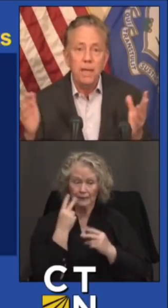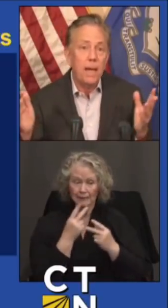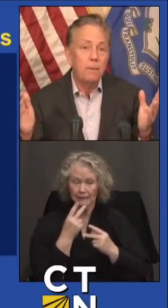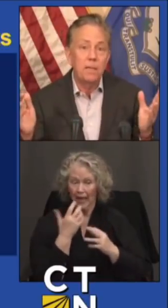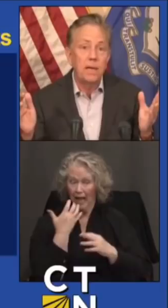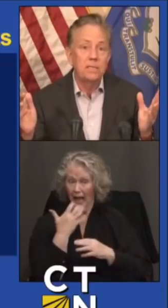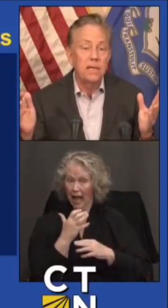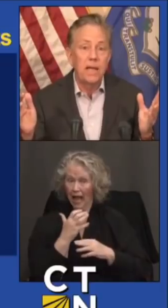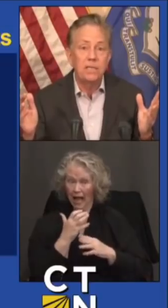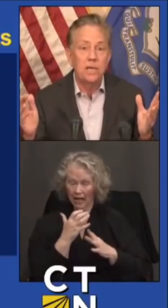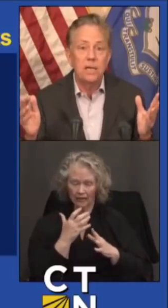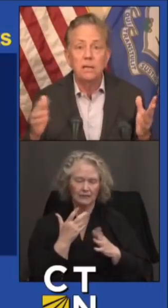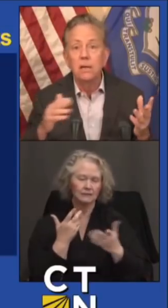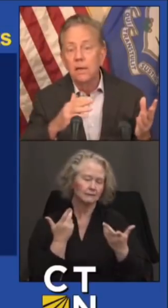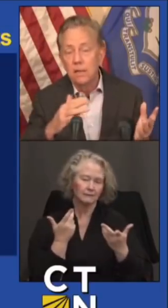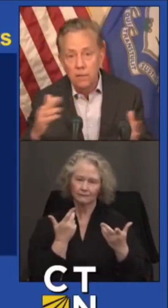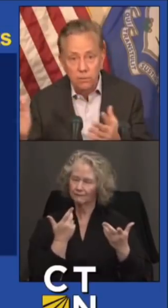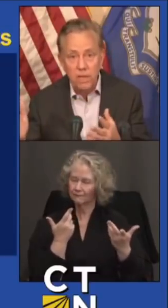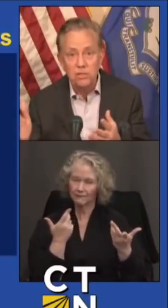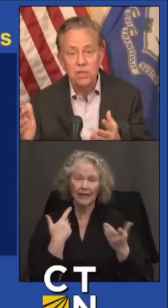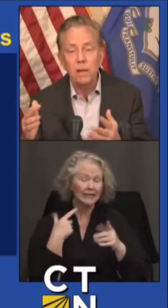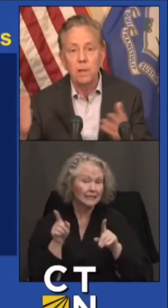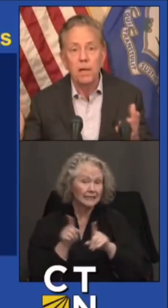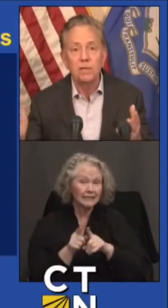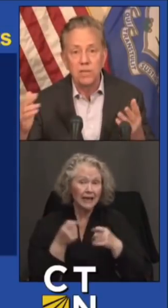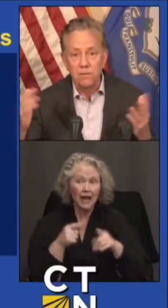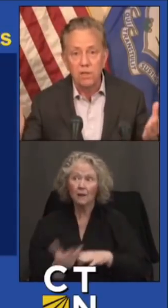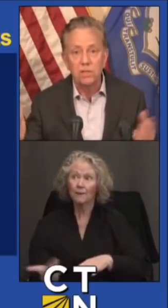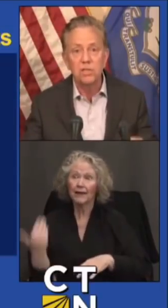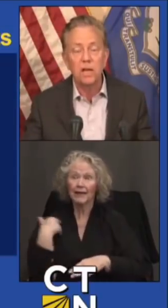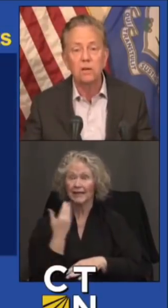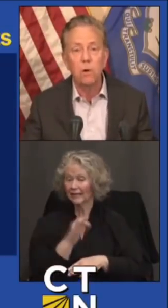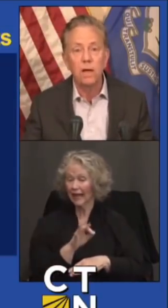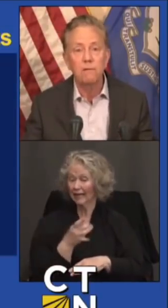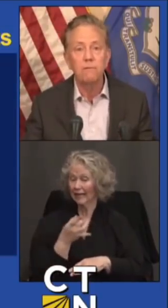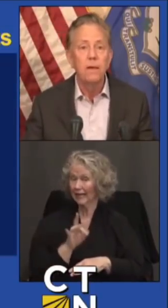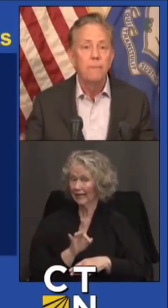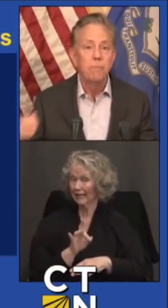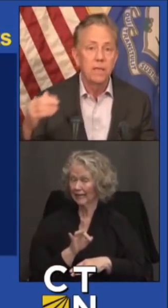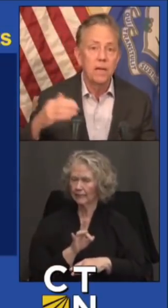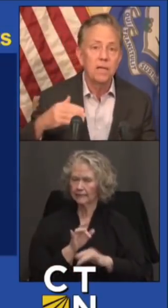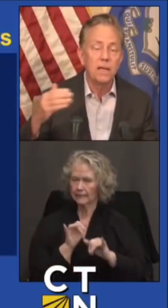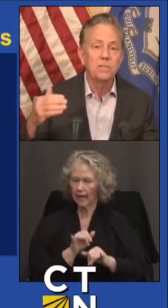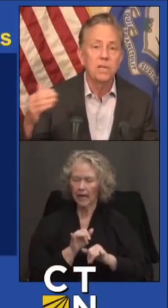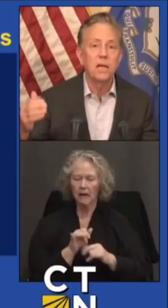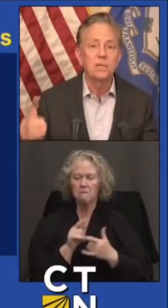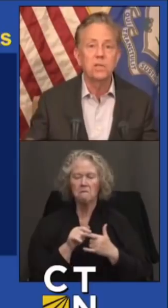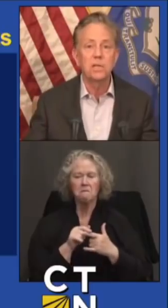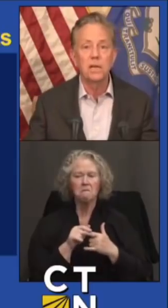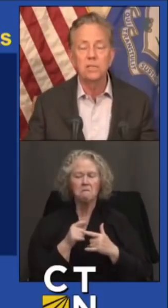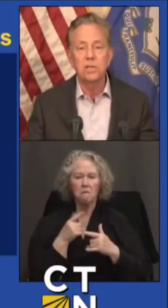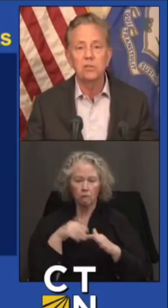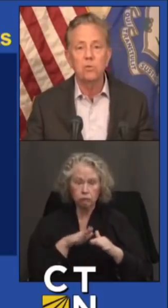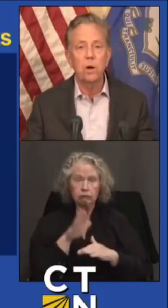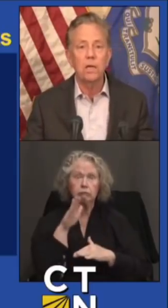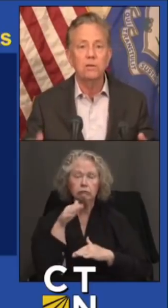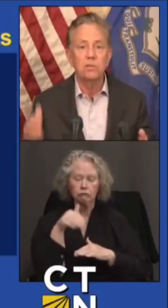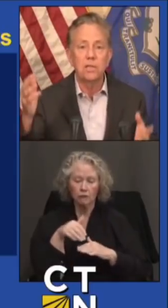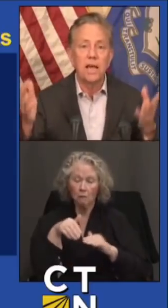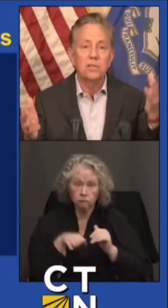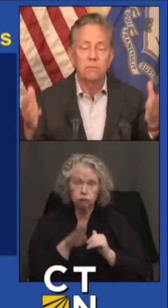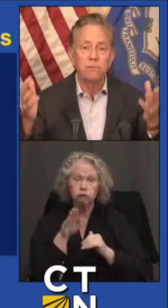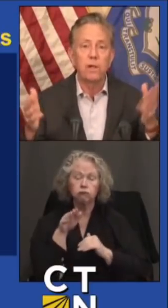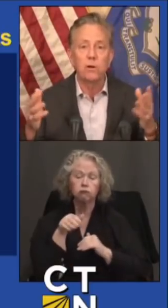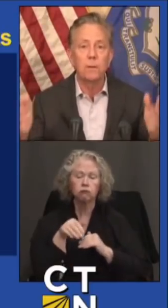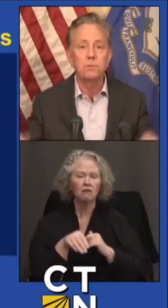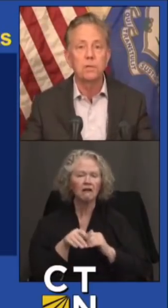Same thing happened in 1918. Things stabilized after the second wave. And then in 1919, 1920,